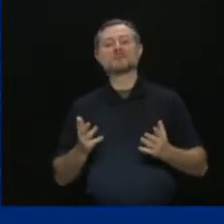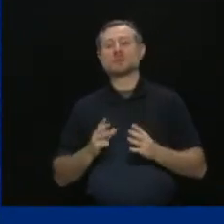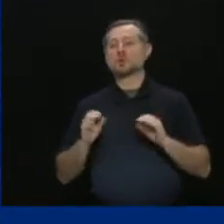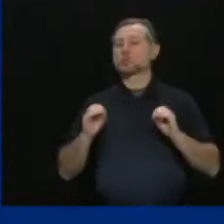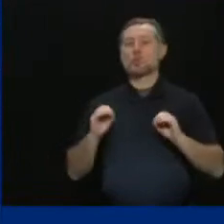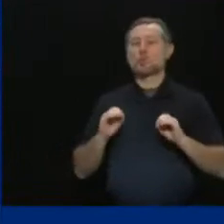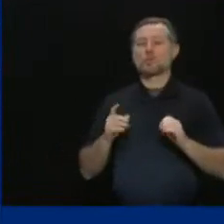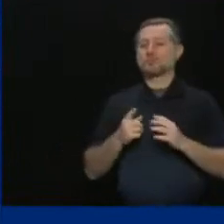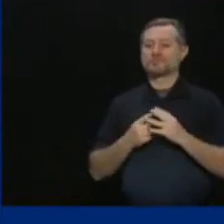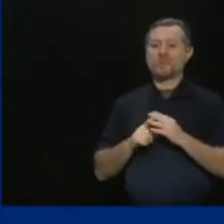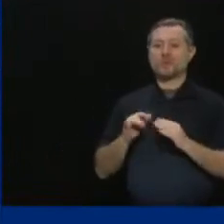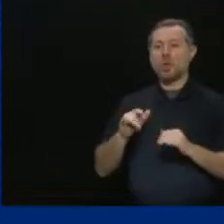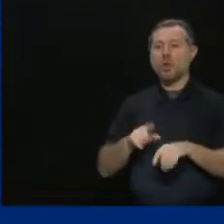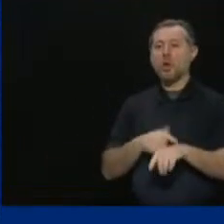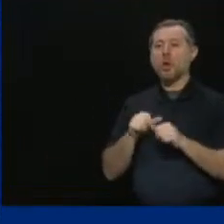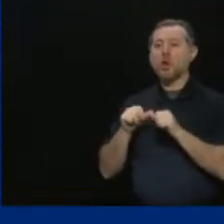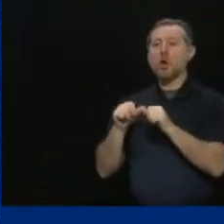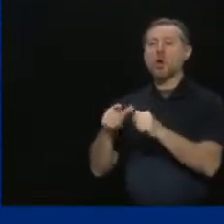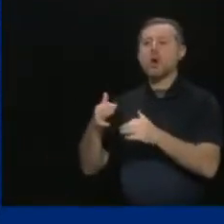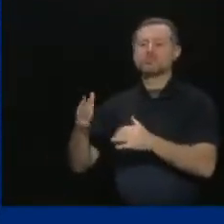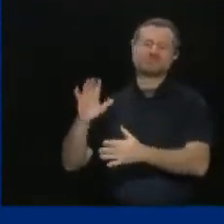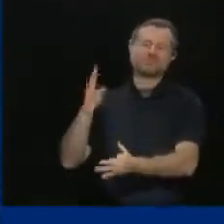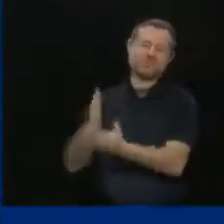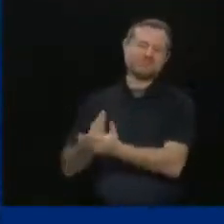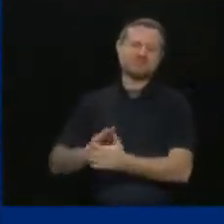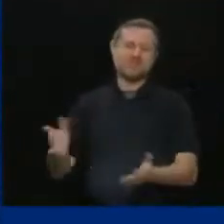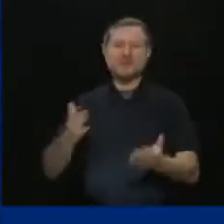get out of it. Thank you, my friends. I appreciate you coming out today.